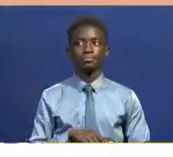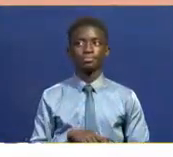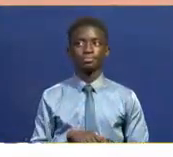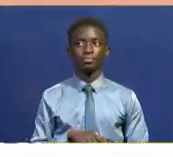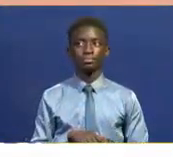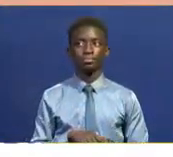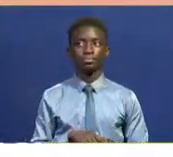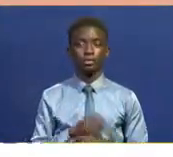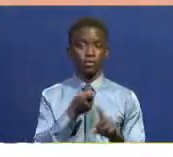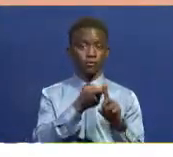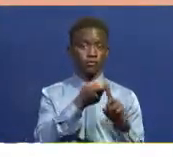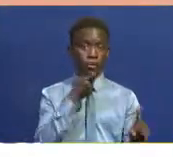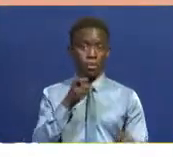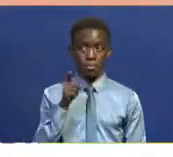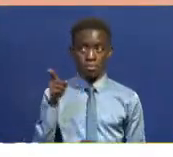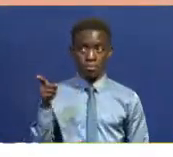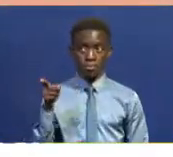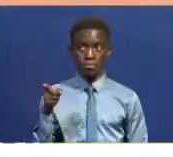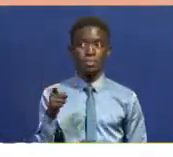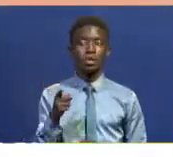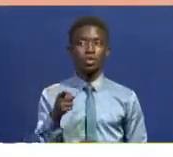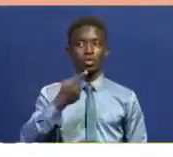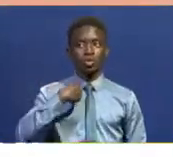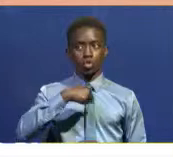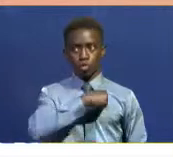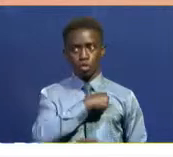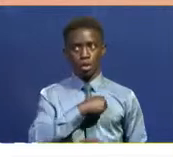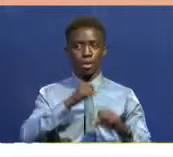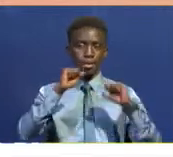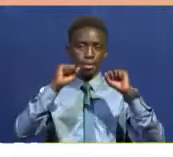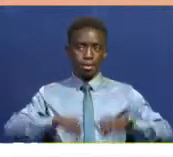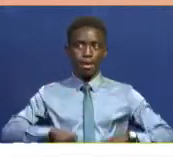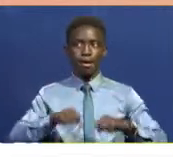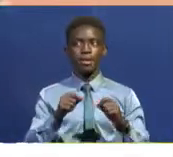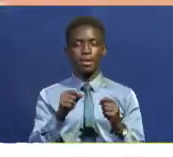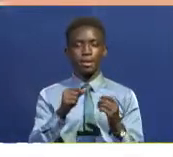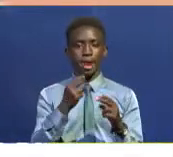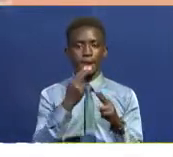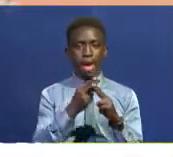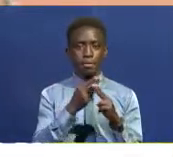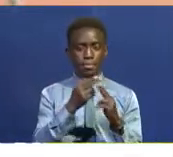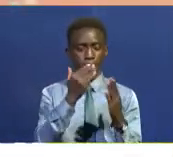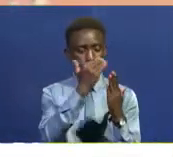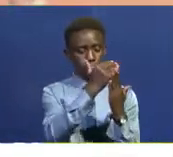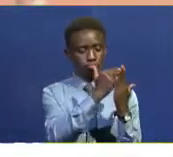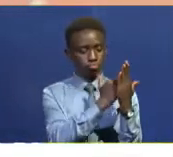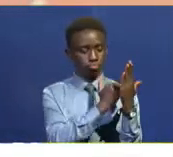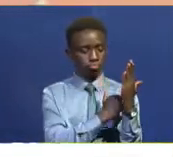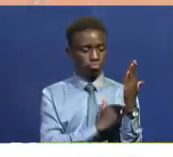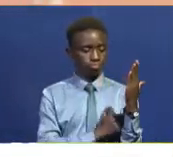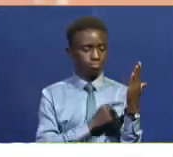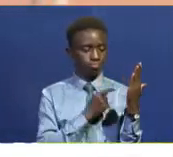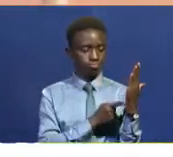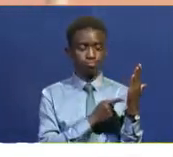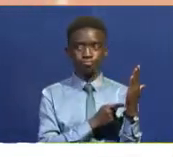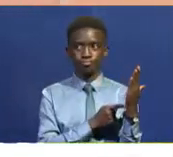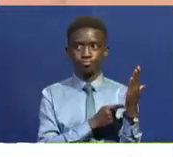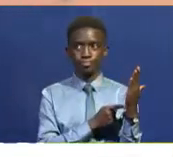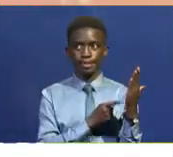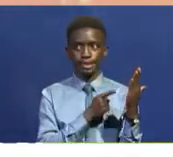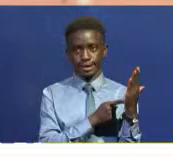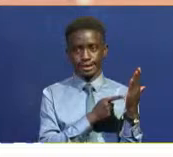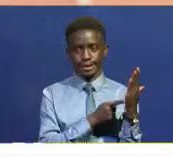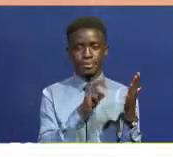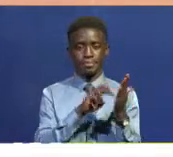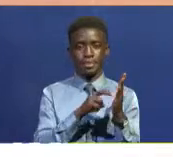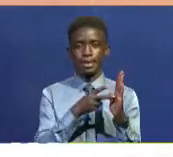And from this test, we will be able now to come with a list that is sufficient to officiate the